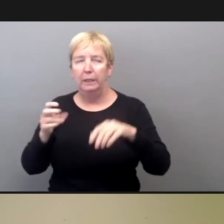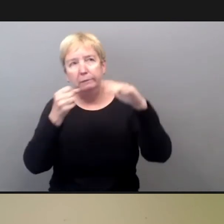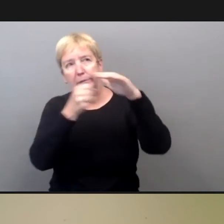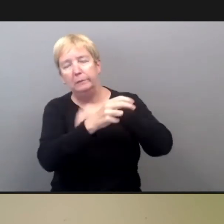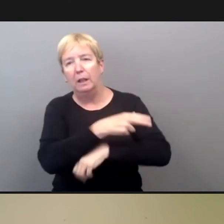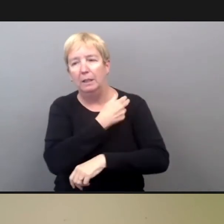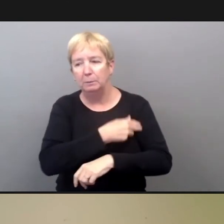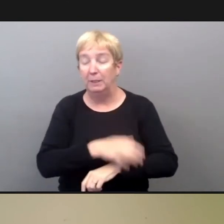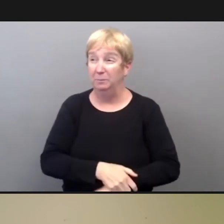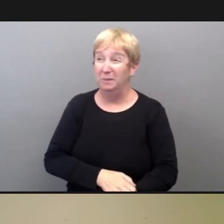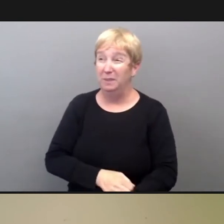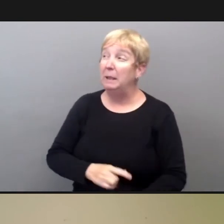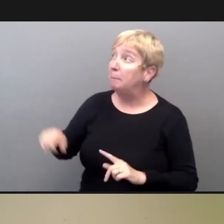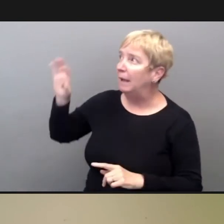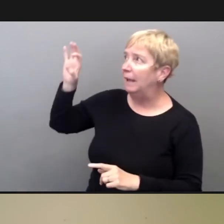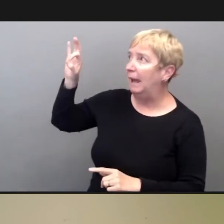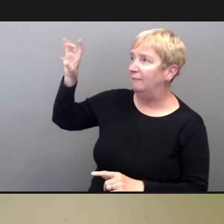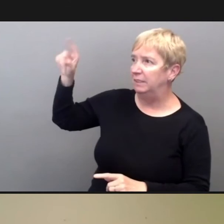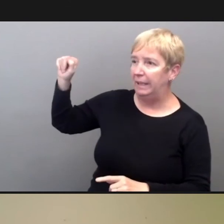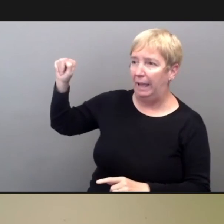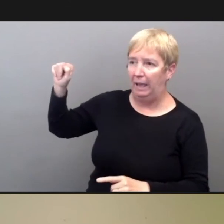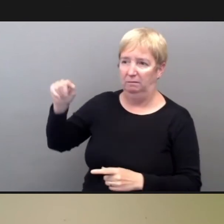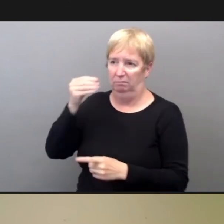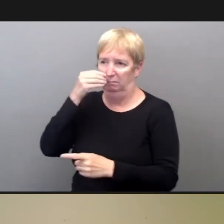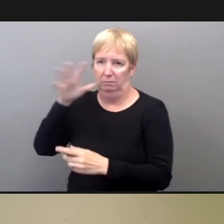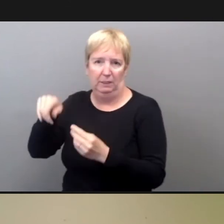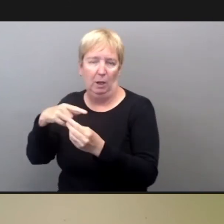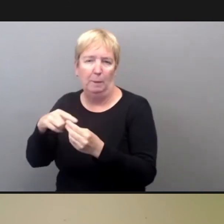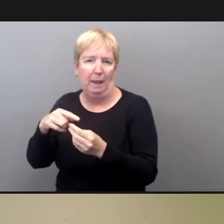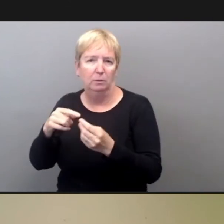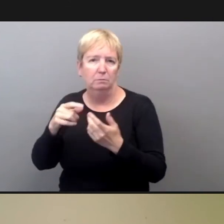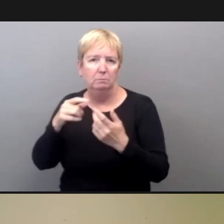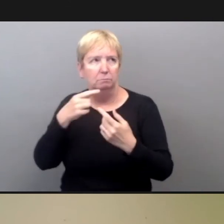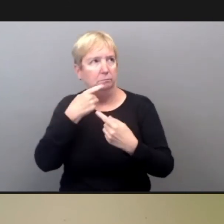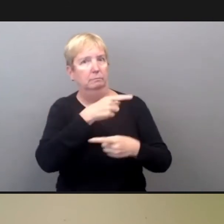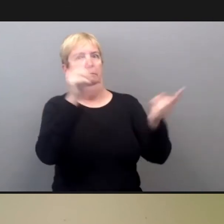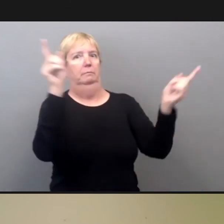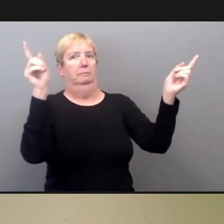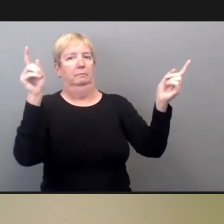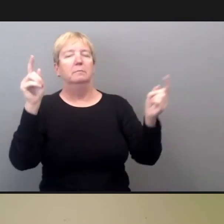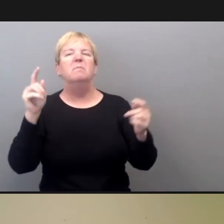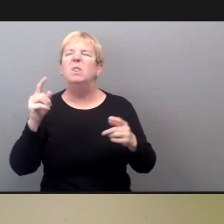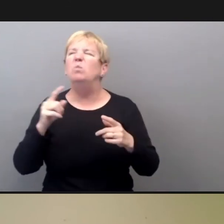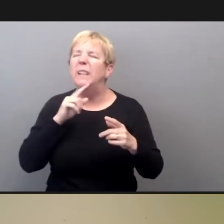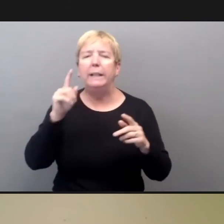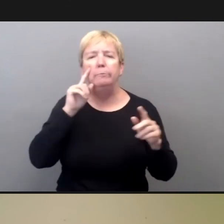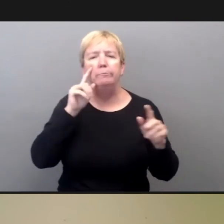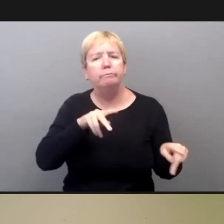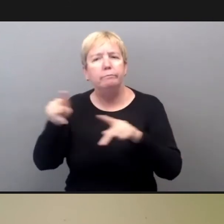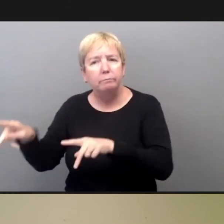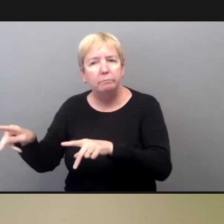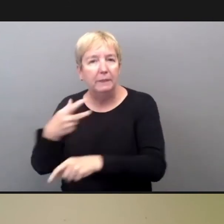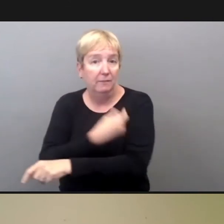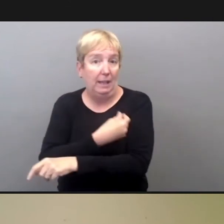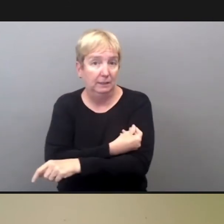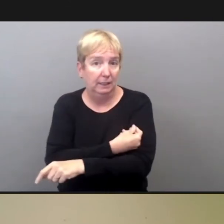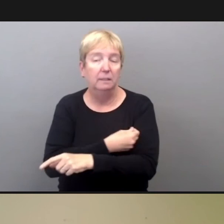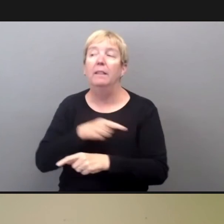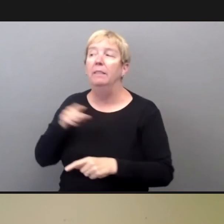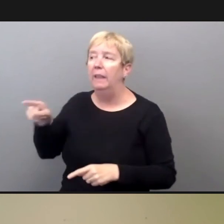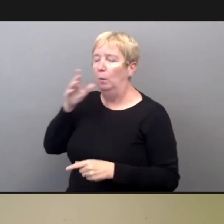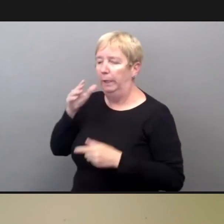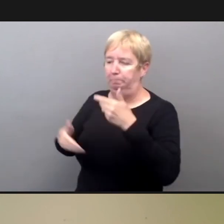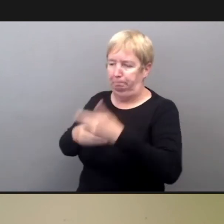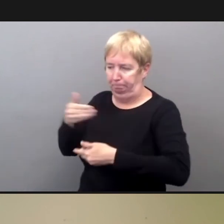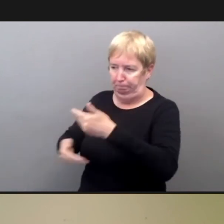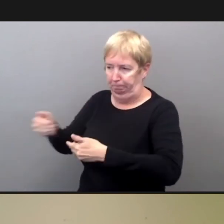based on press releases, and it's very similar to vaccines. They will go through that process for the EUA. I